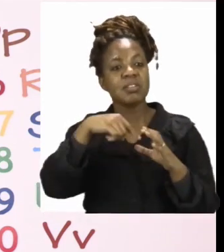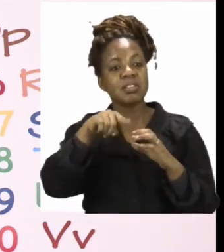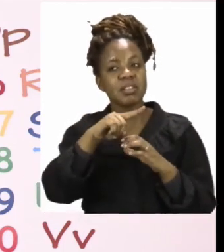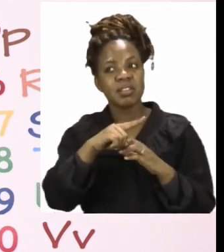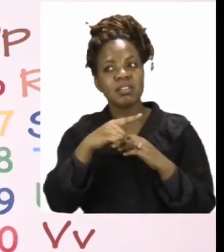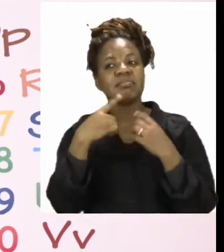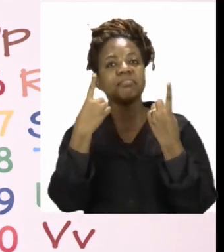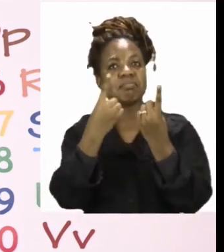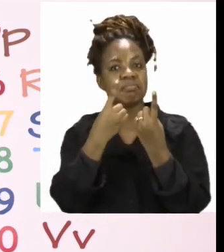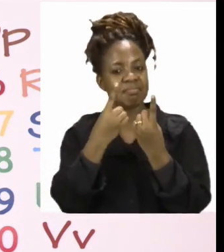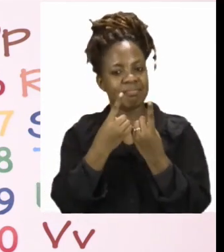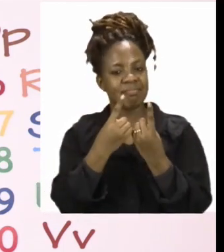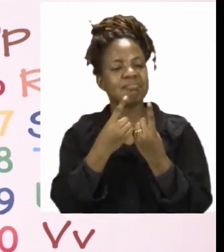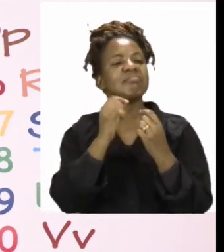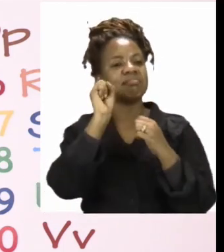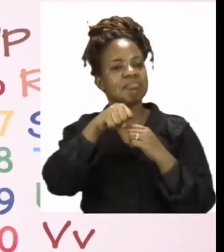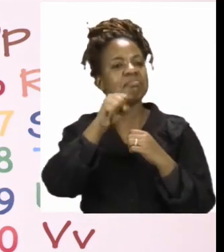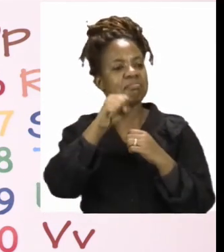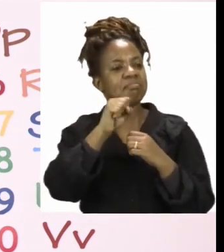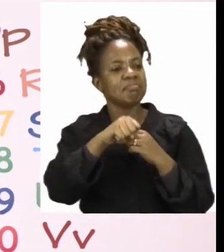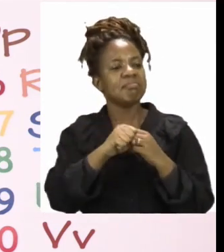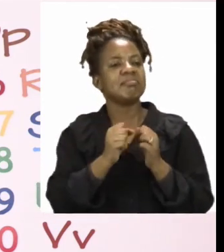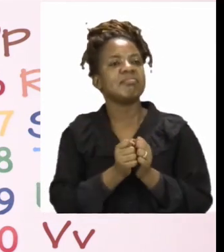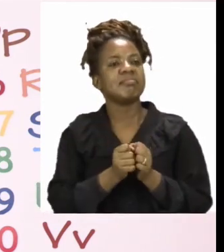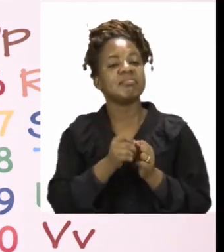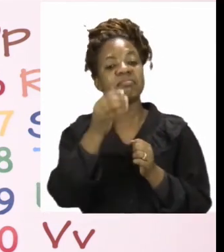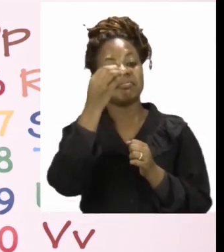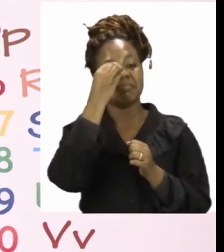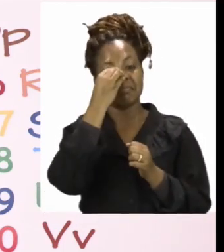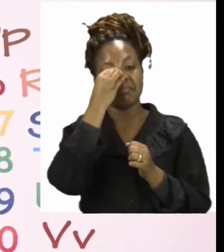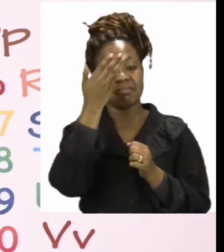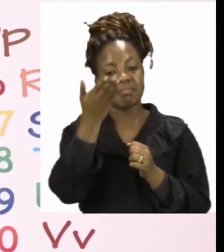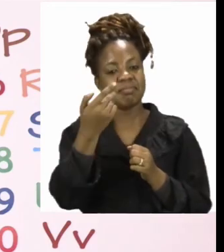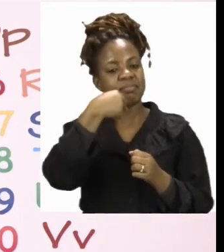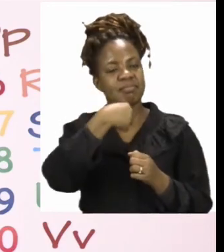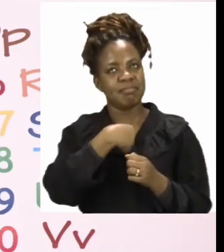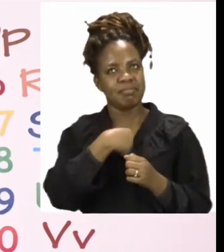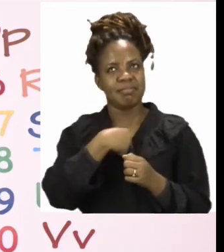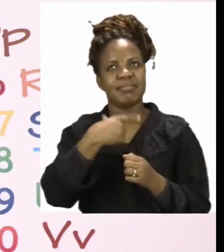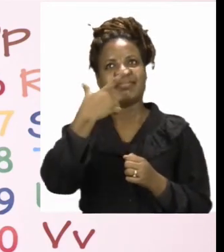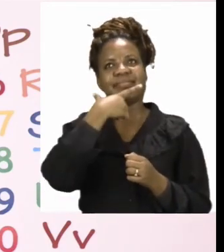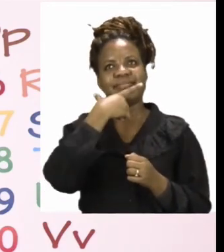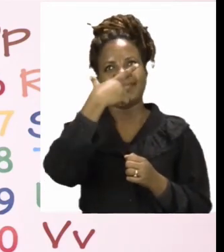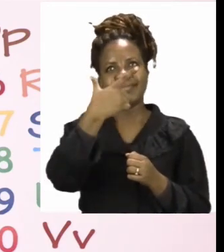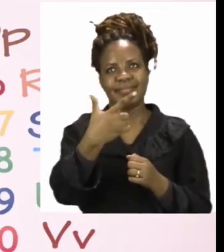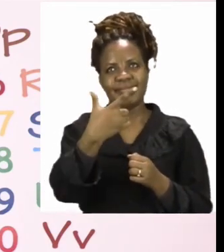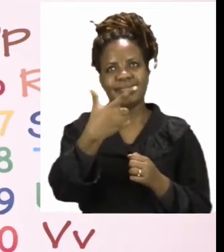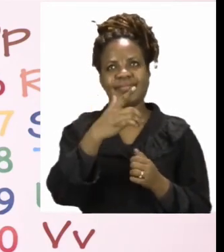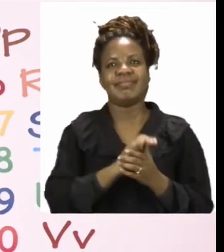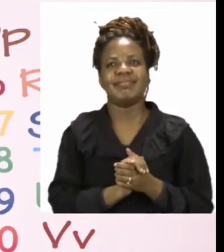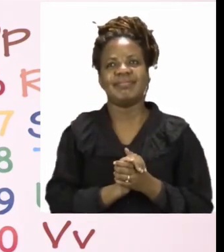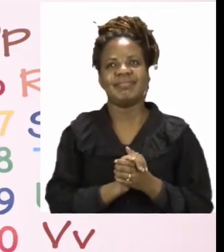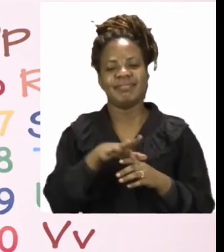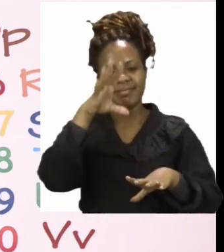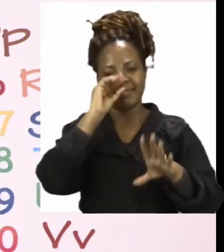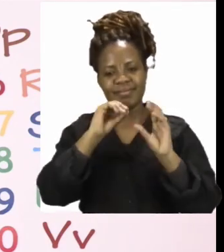Great. So, from Zacky and I, we would like to say thank you for joining us today